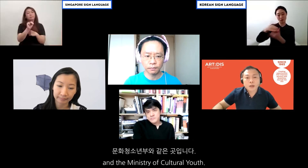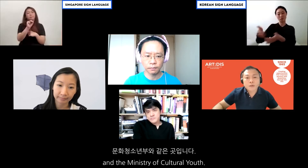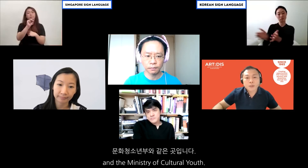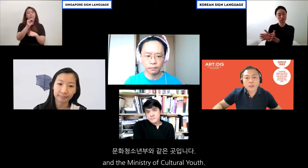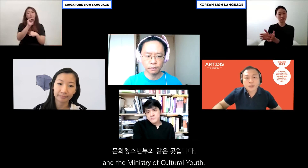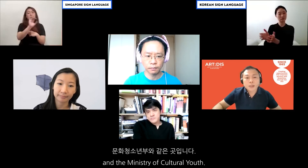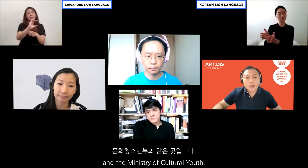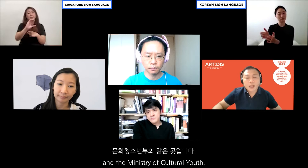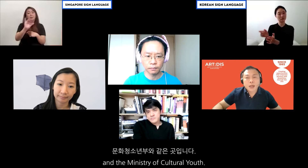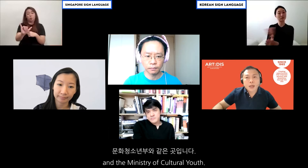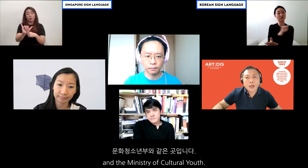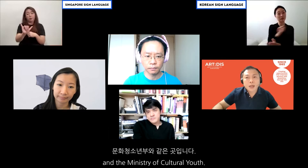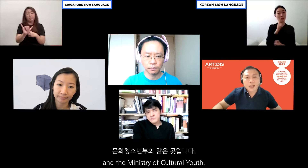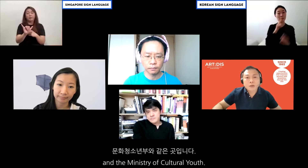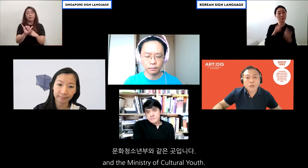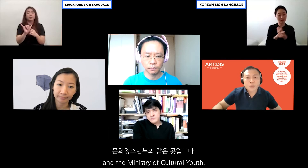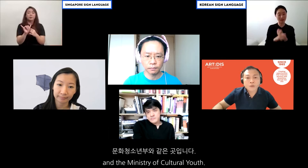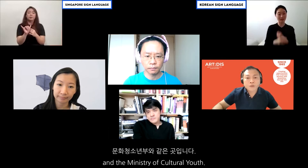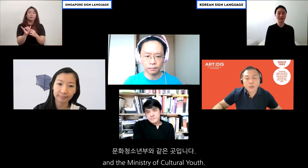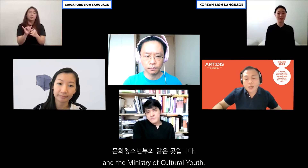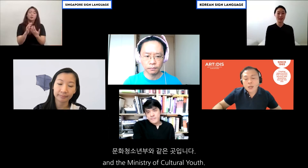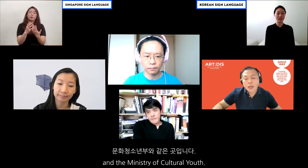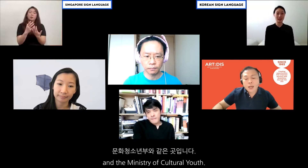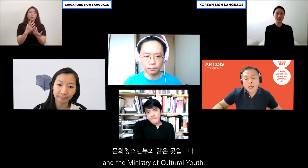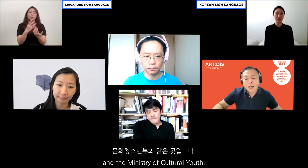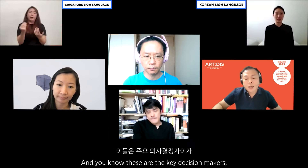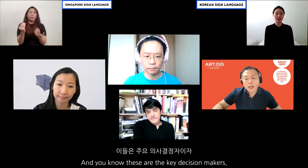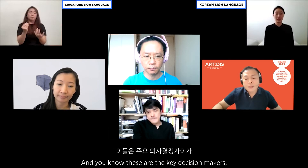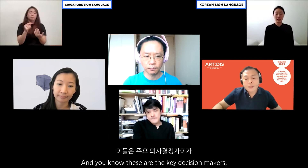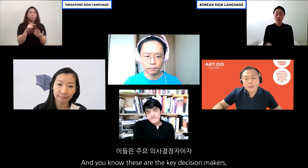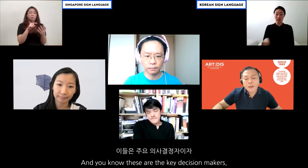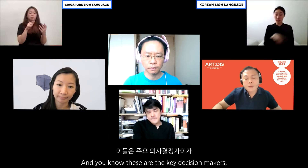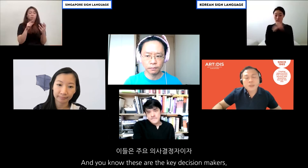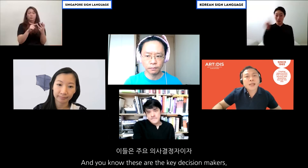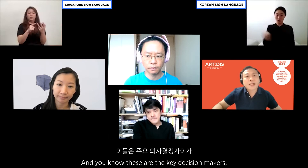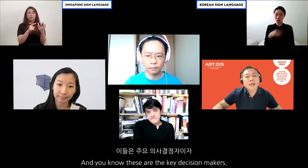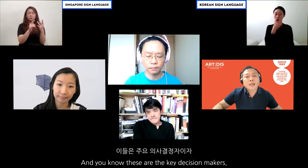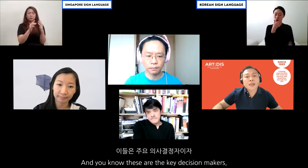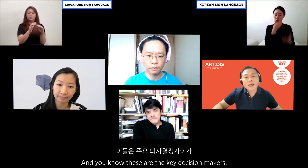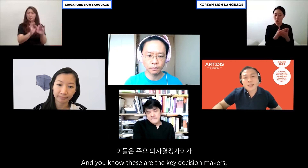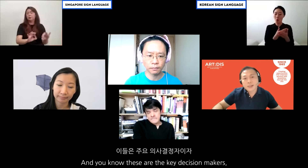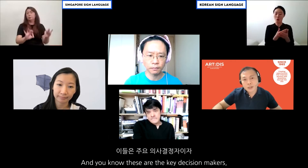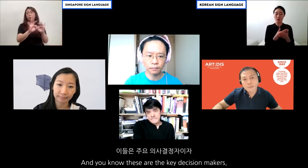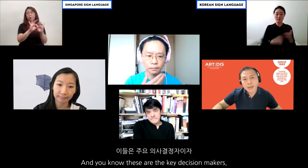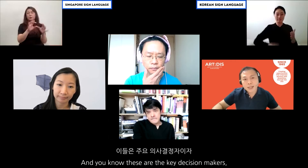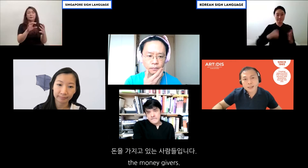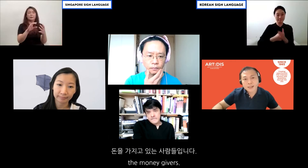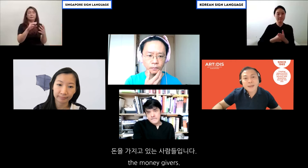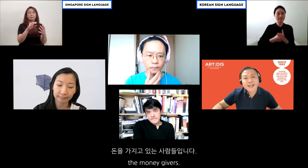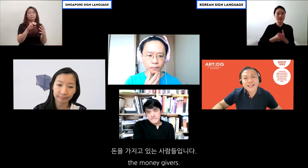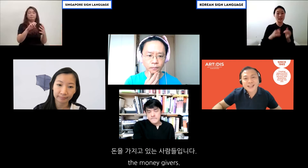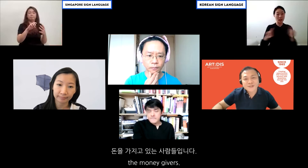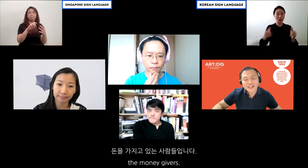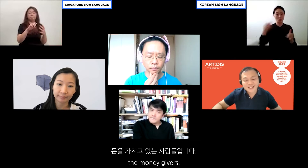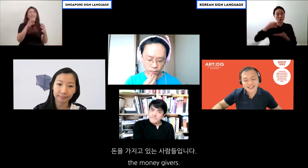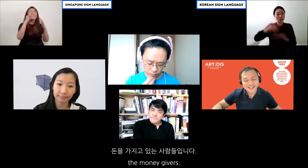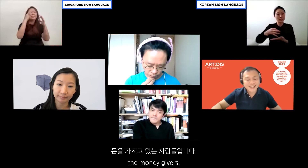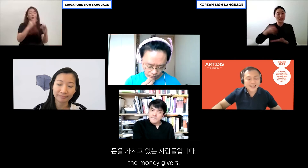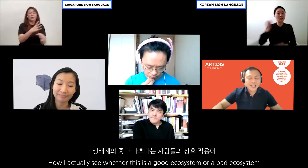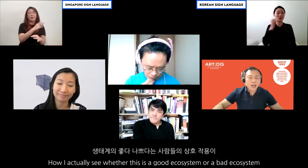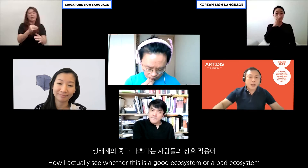Ministry of Culture, Youth, and you know, these are the key decision makers, the money